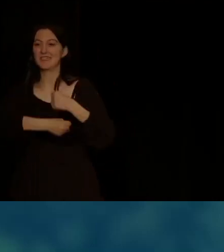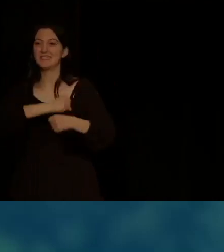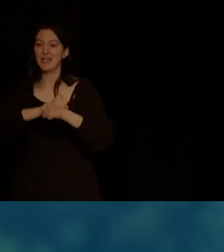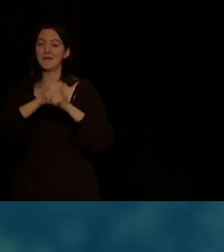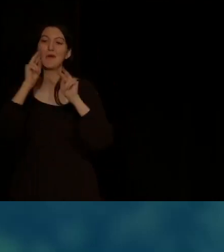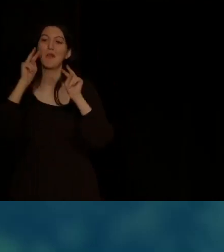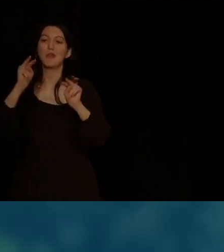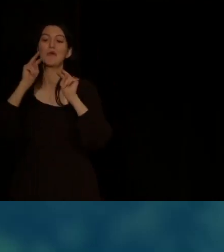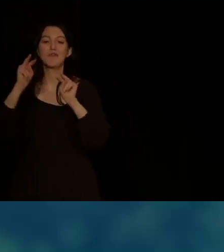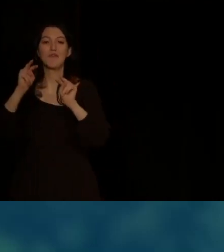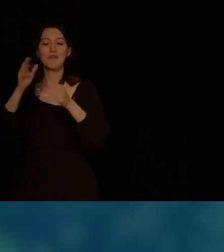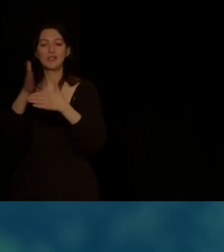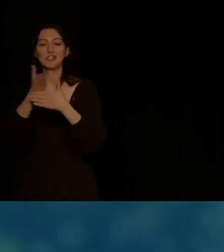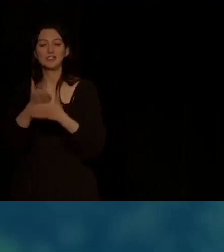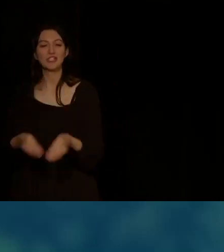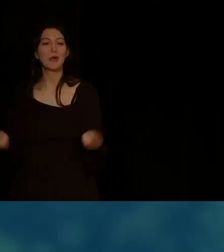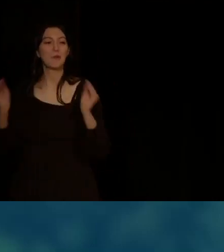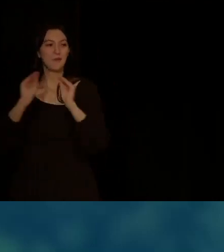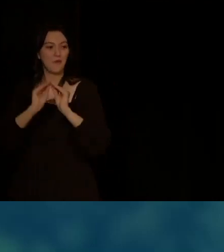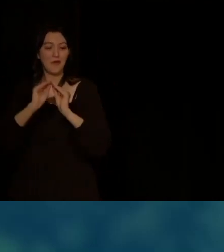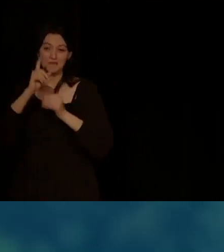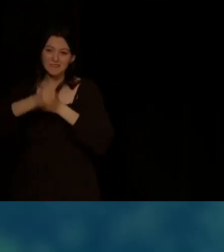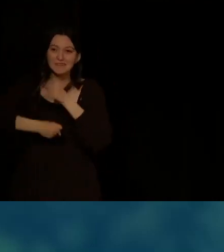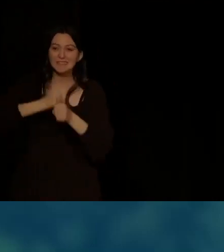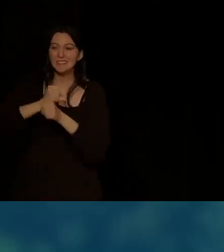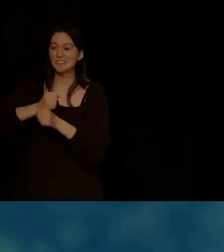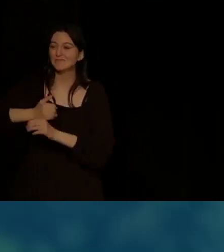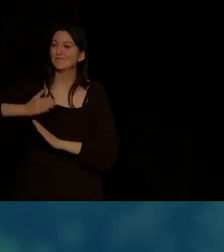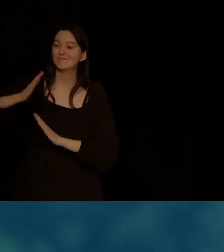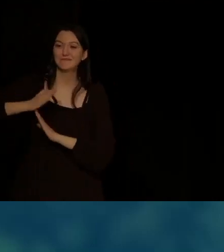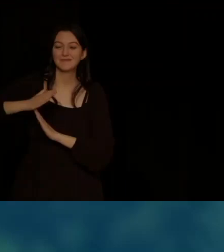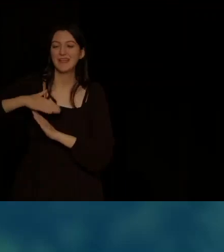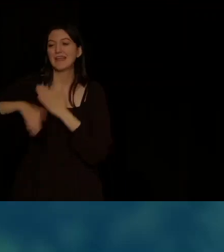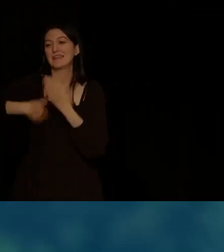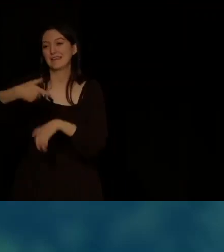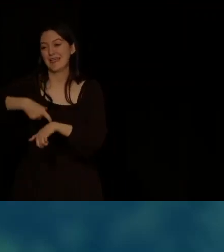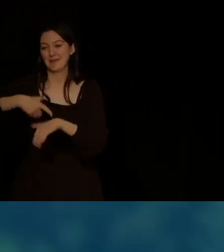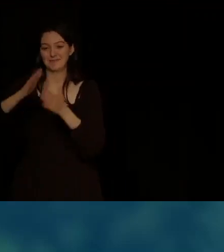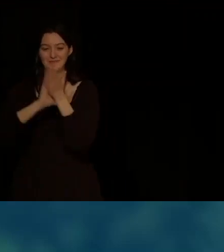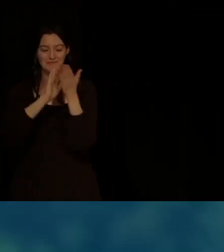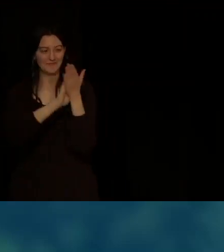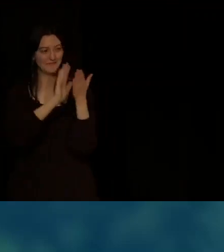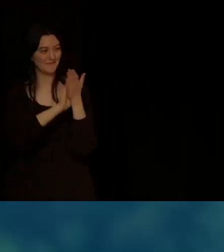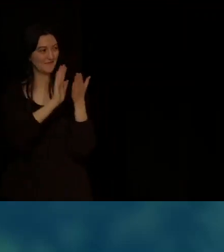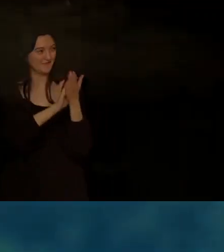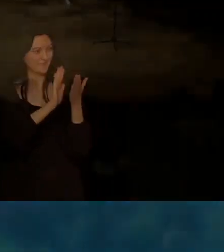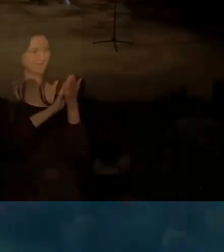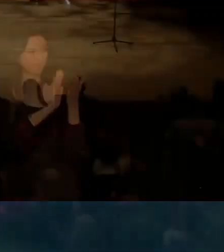forward to sharing another year of highlights when we meet again. Thank you.